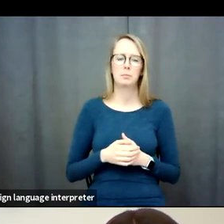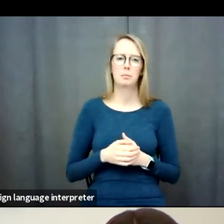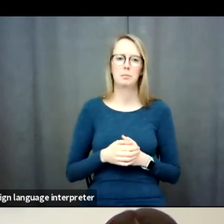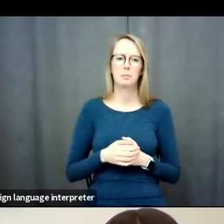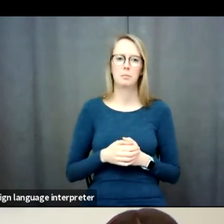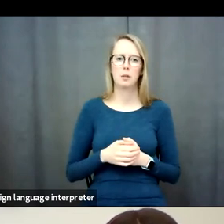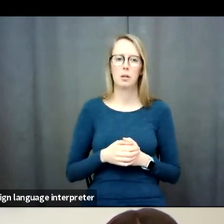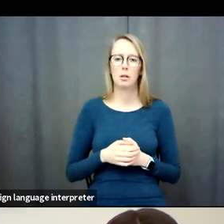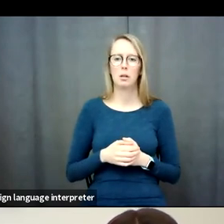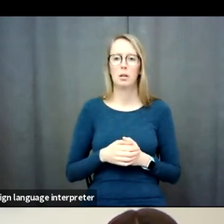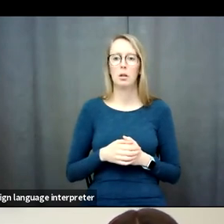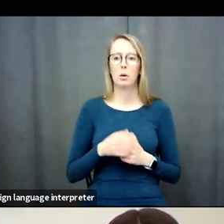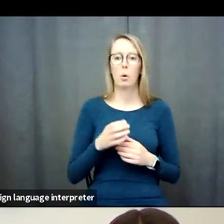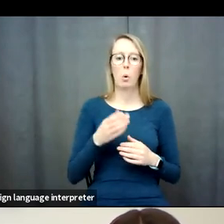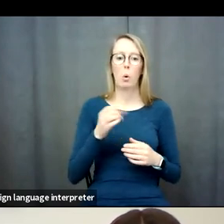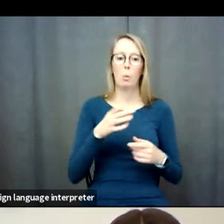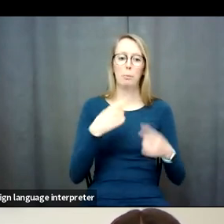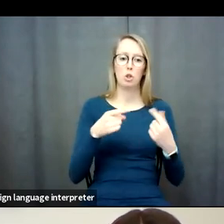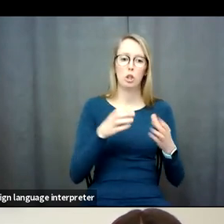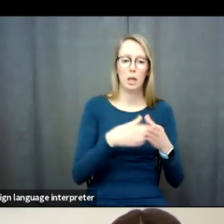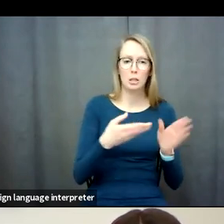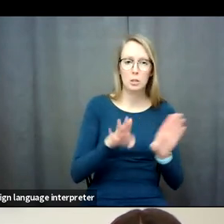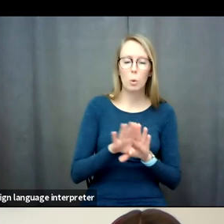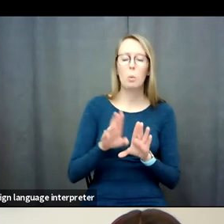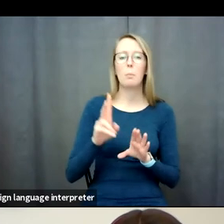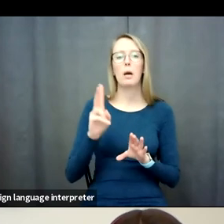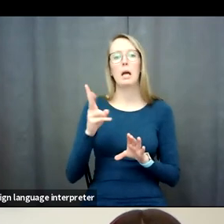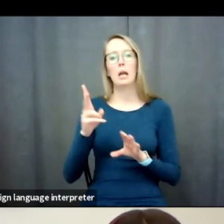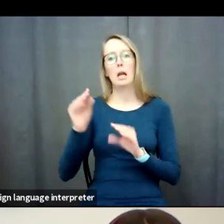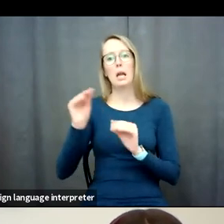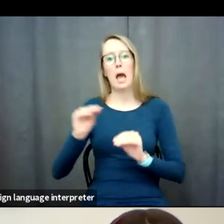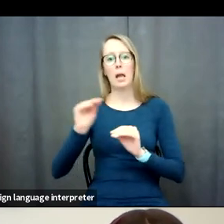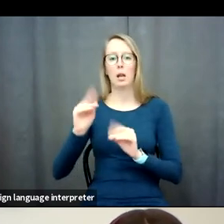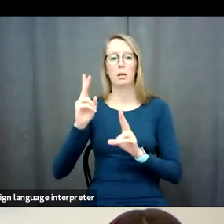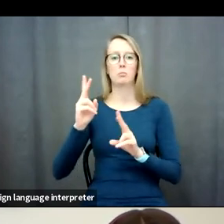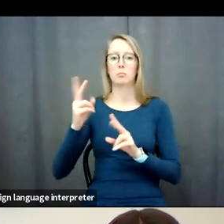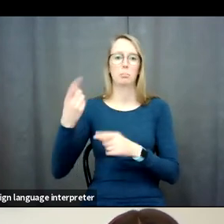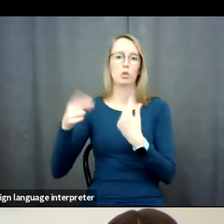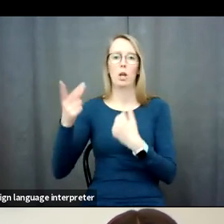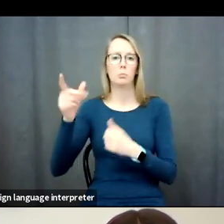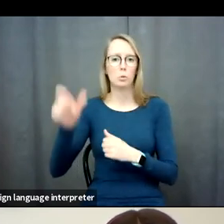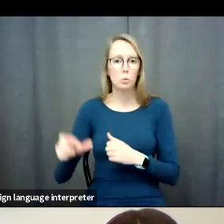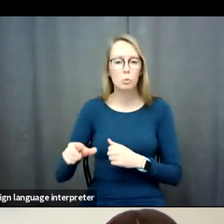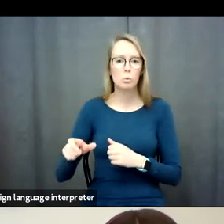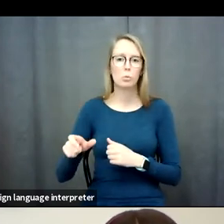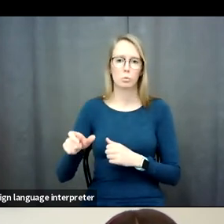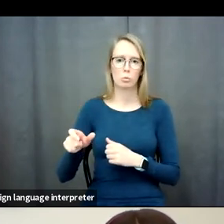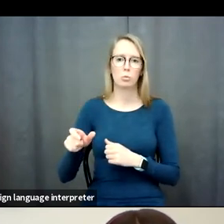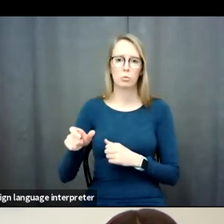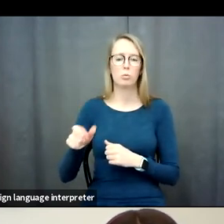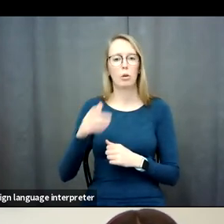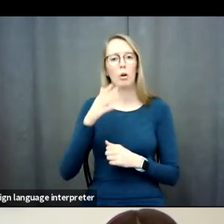where classroom changes or when the teacher changes. And that can be really